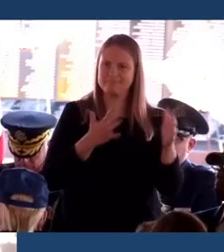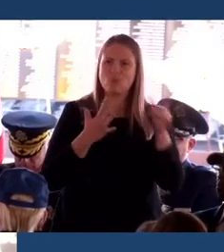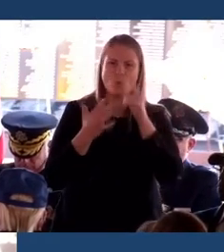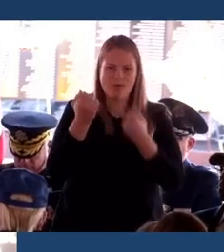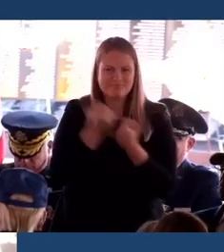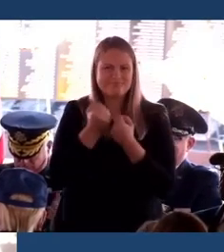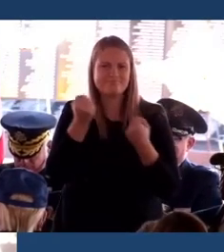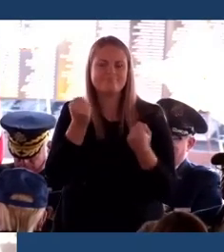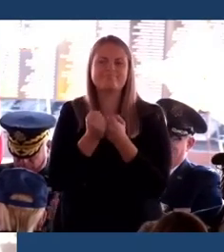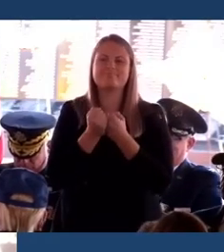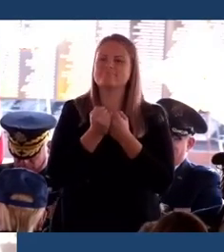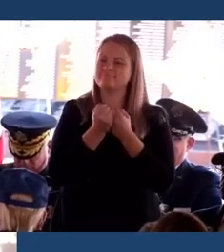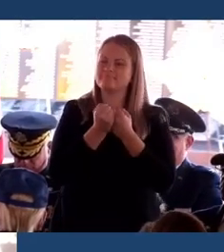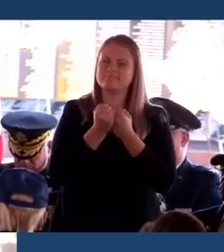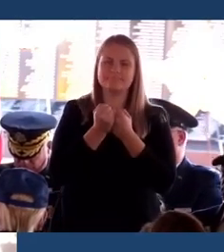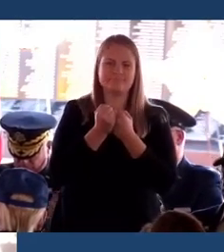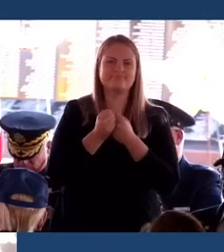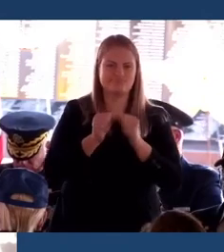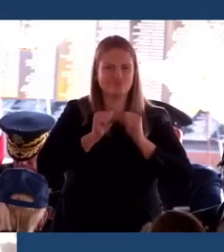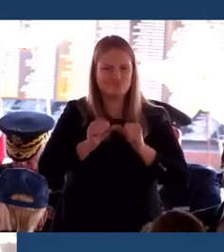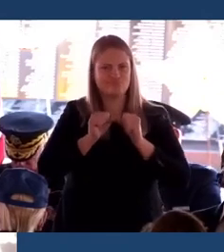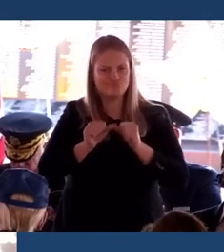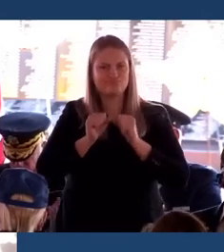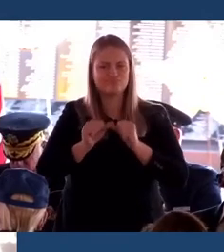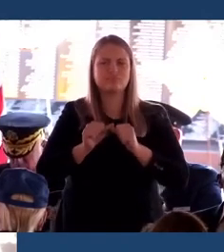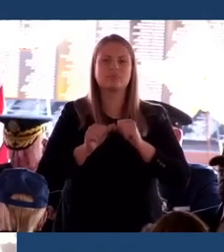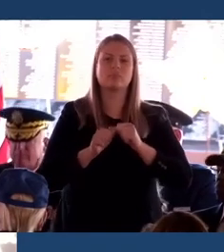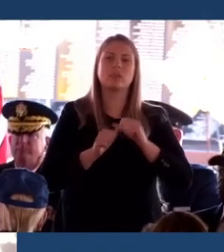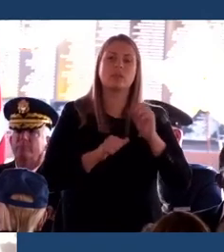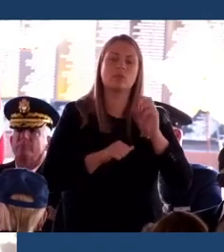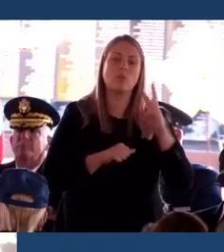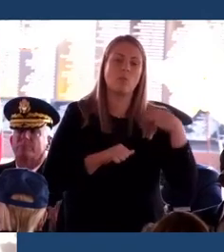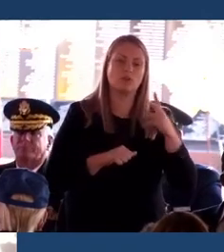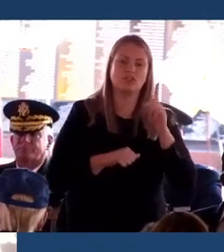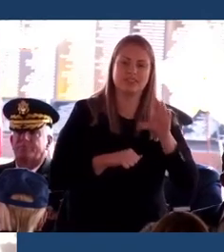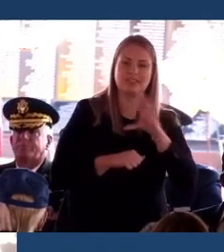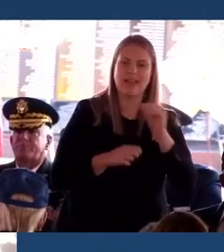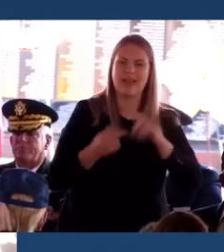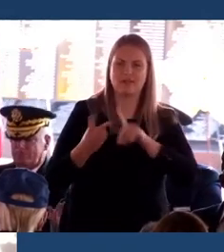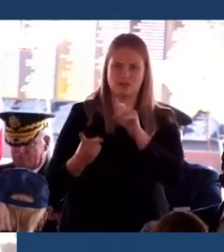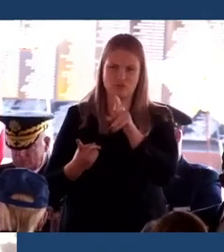them tirelessly in Washington and in Dover.